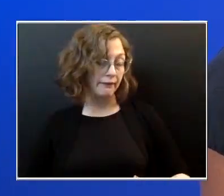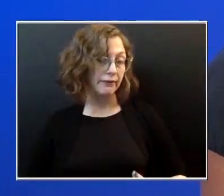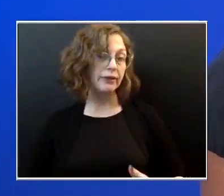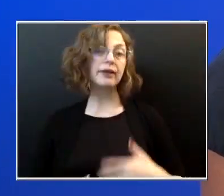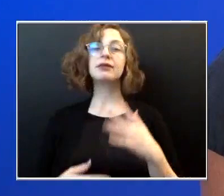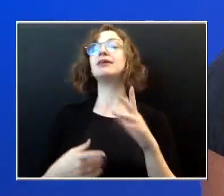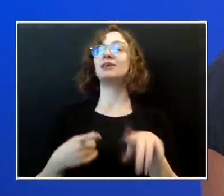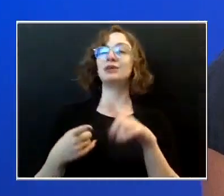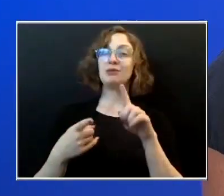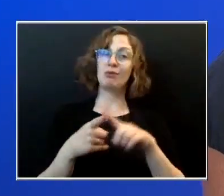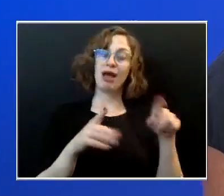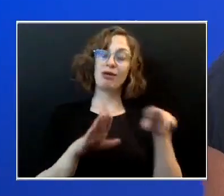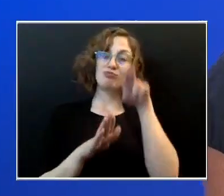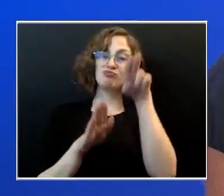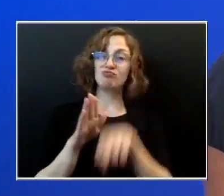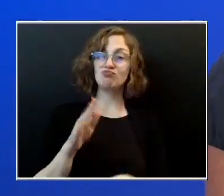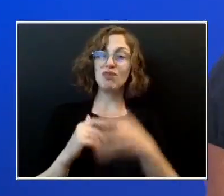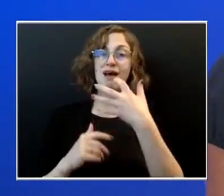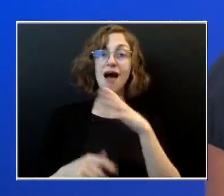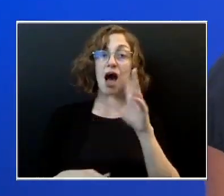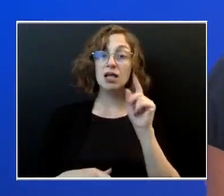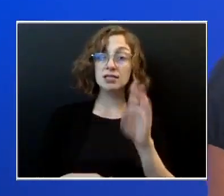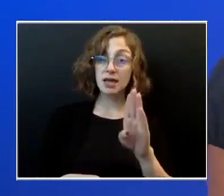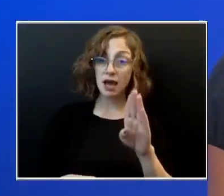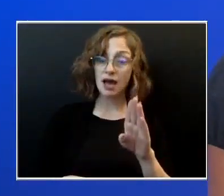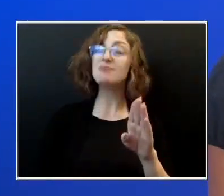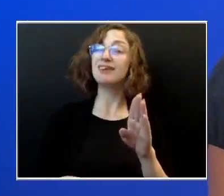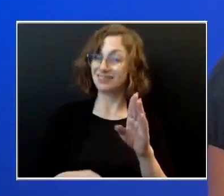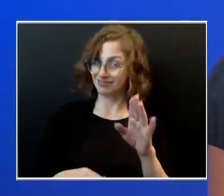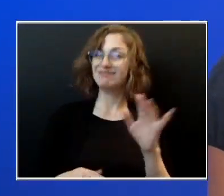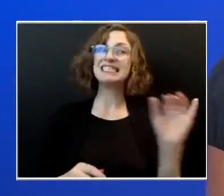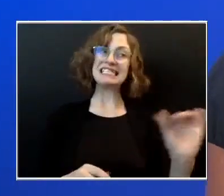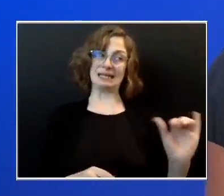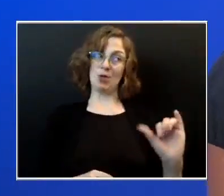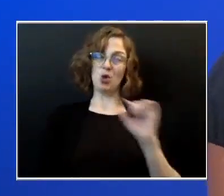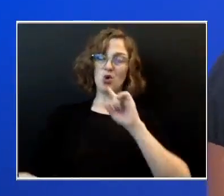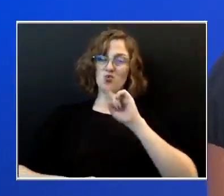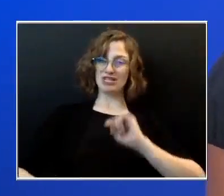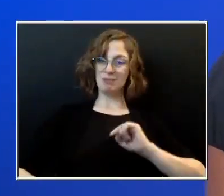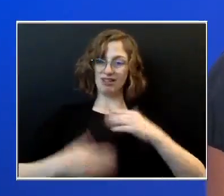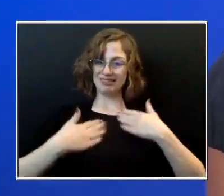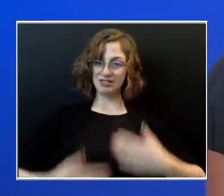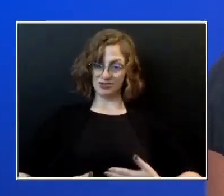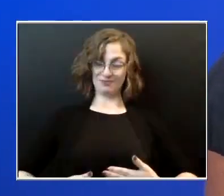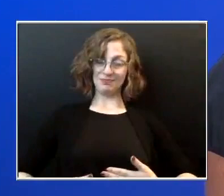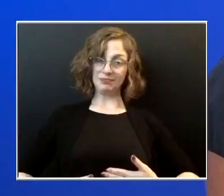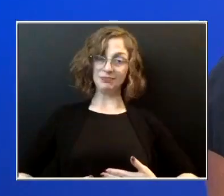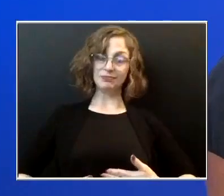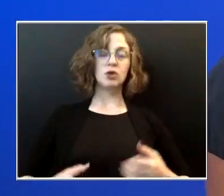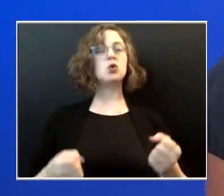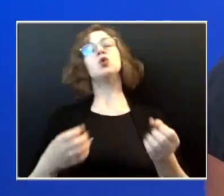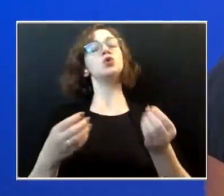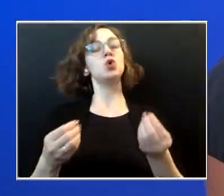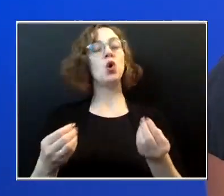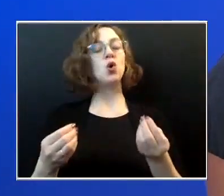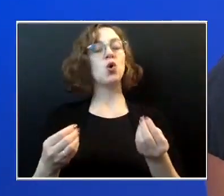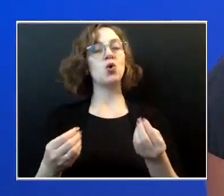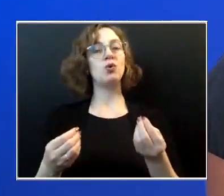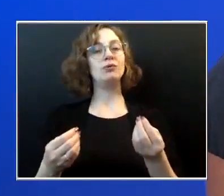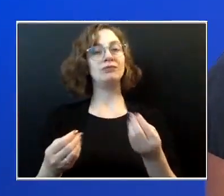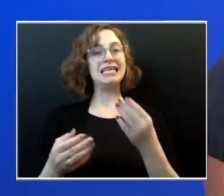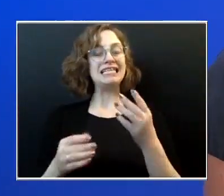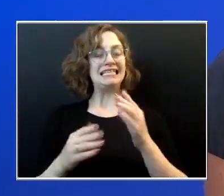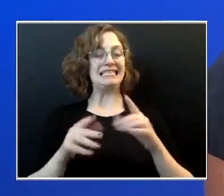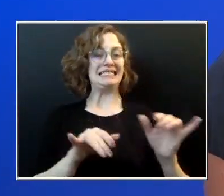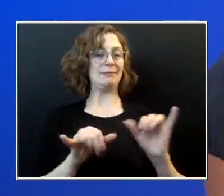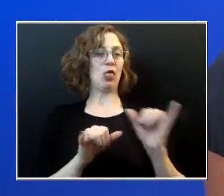those same responses. So we think there's some physiology that's shared between that sort of work of exercise and the work of